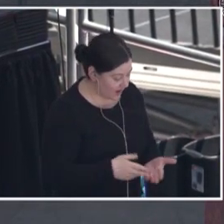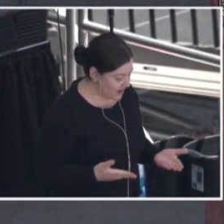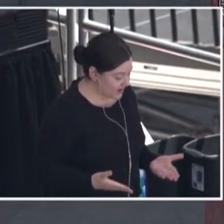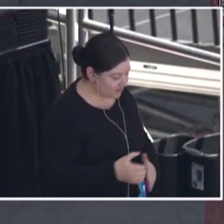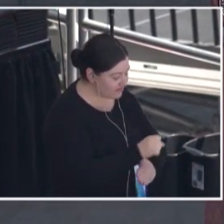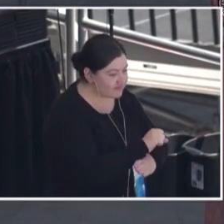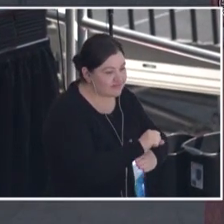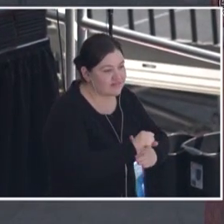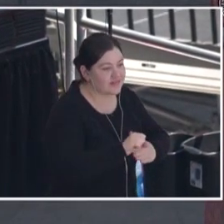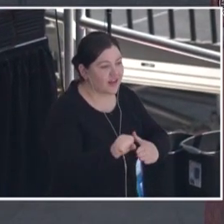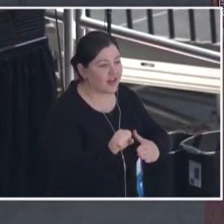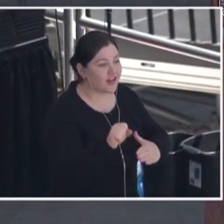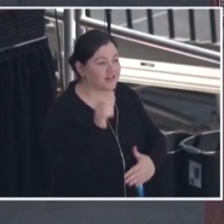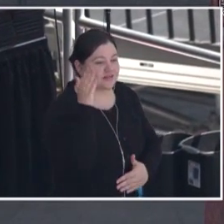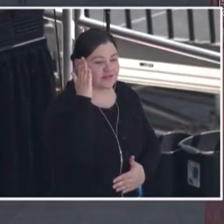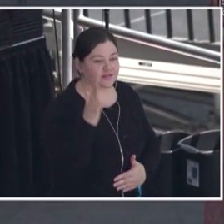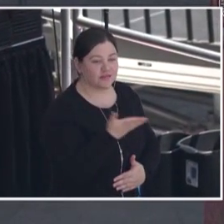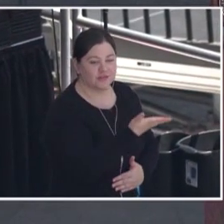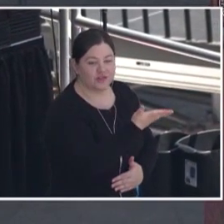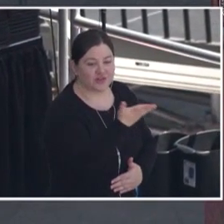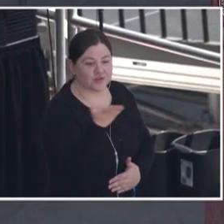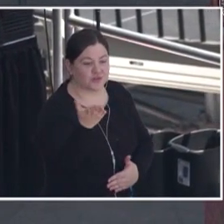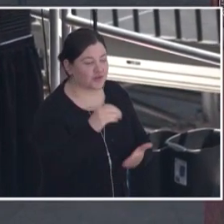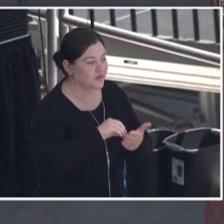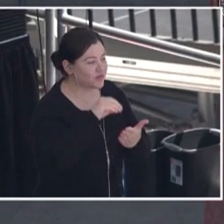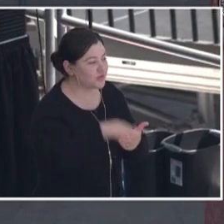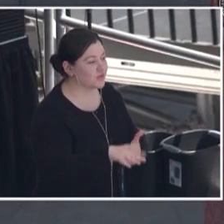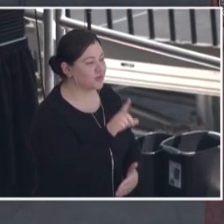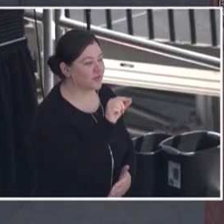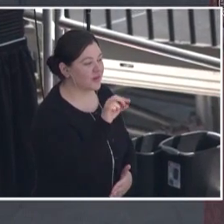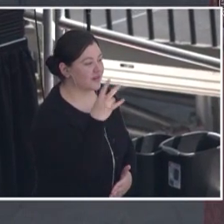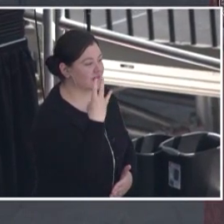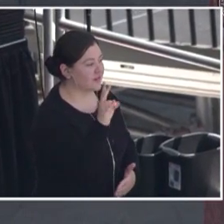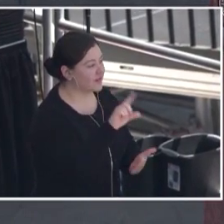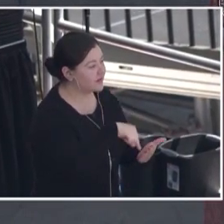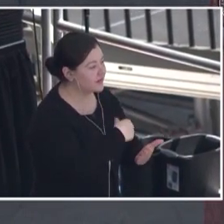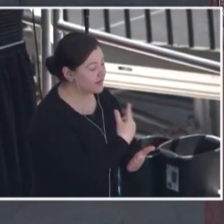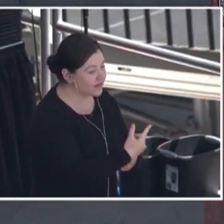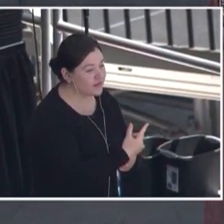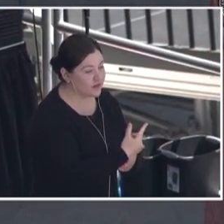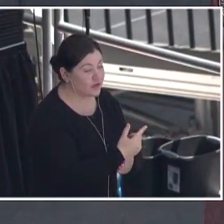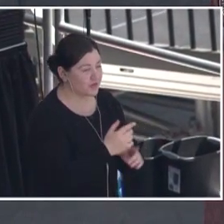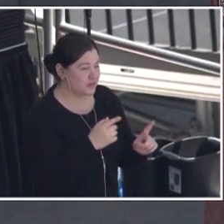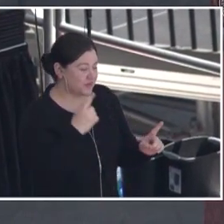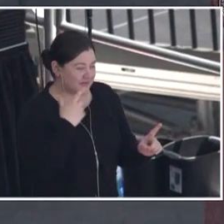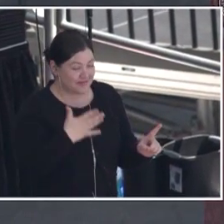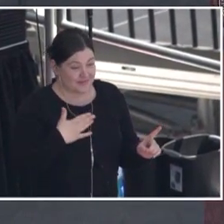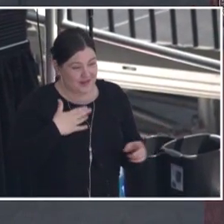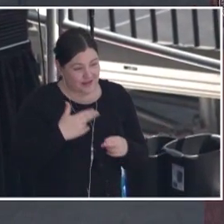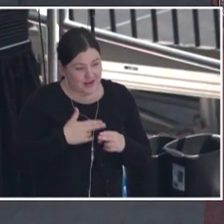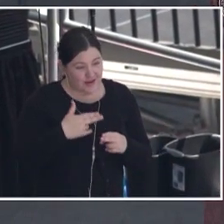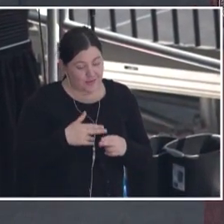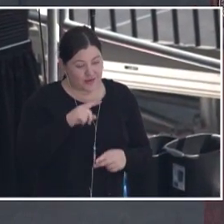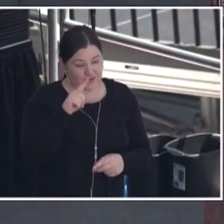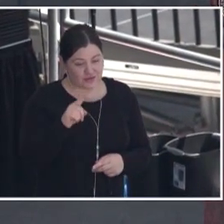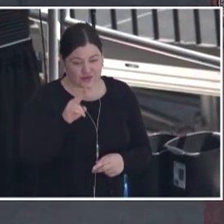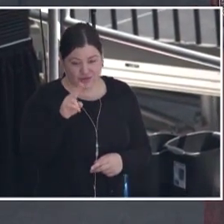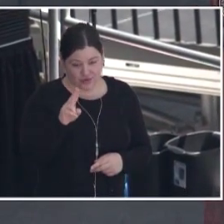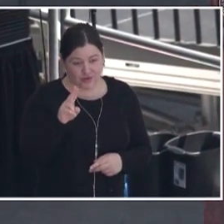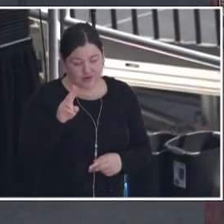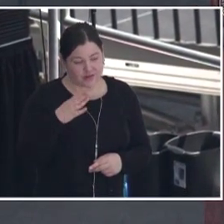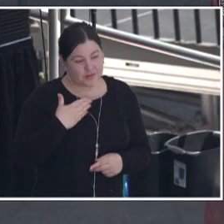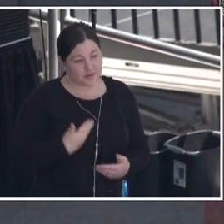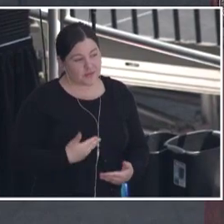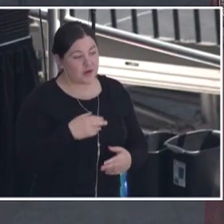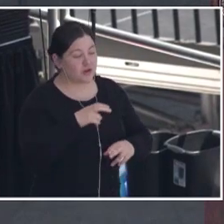stage and speak to the class of 2017. As you heard, my name is Tracy Zuhr, and the Chairwoman of the Board